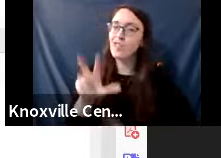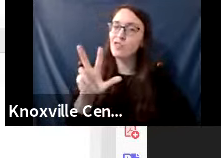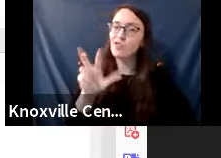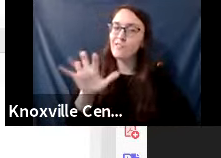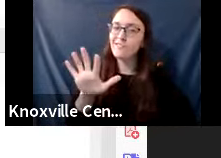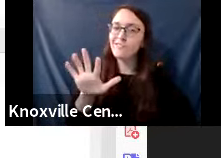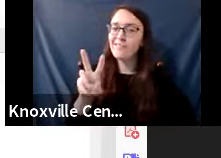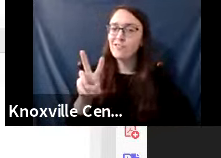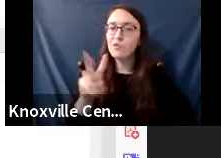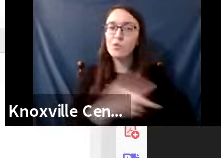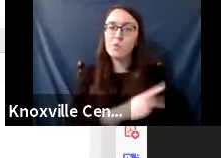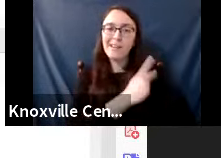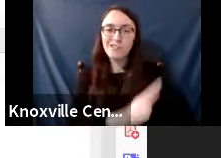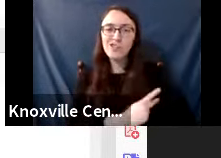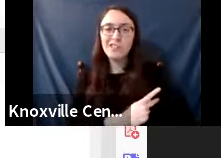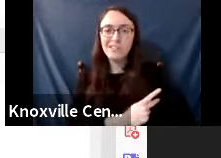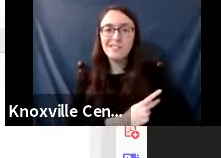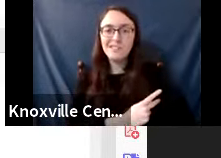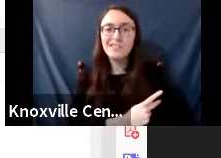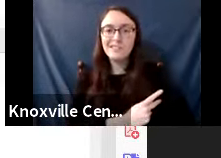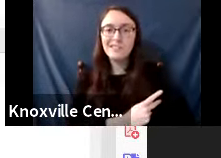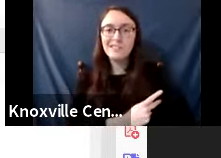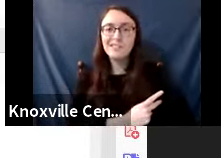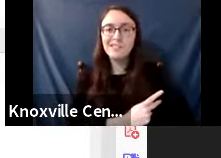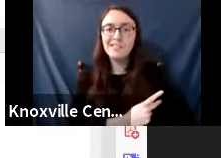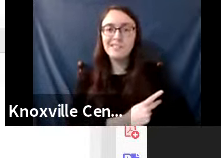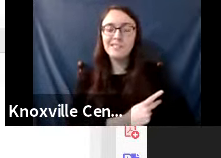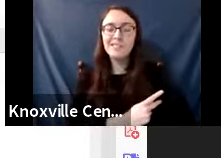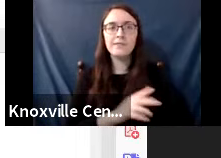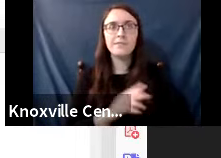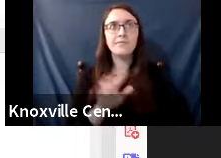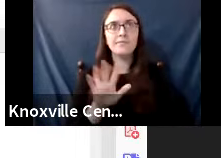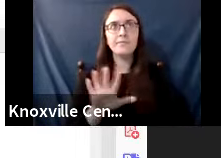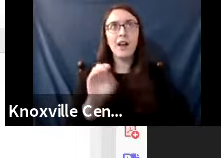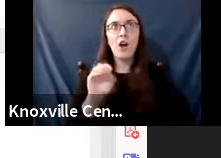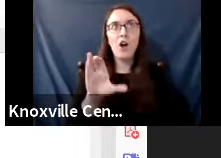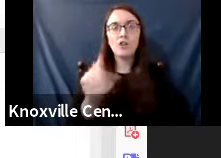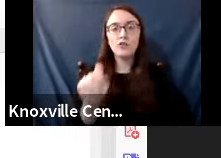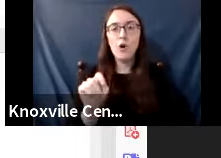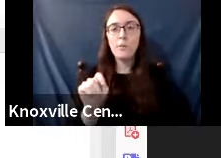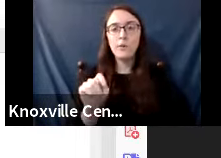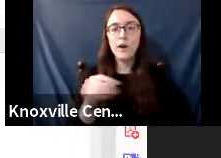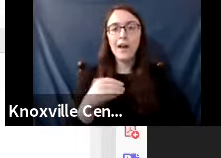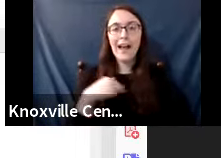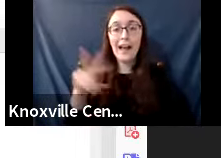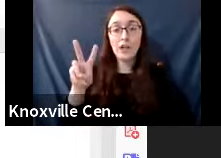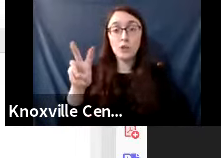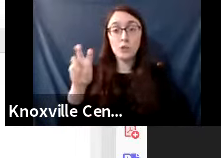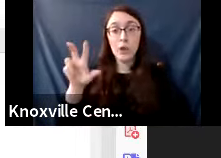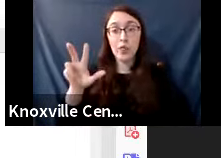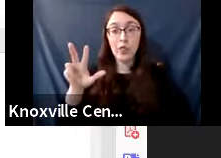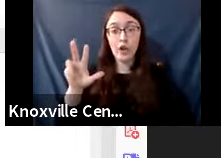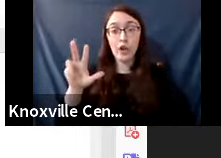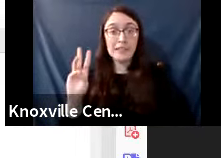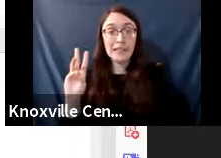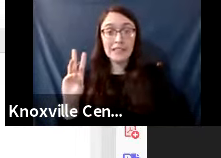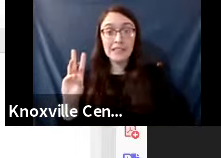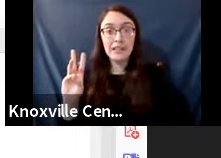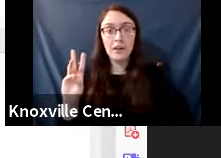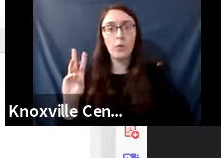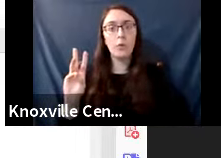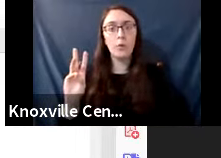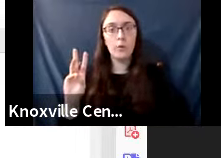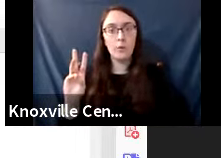were at one point there in October at 236, and we had a lot of respect for that